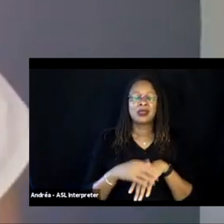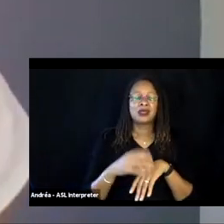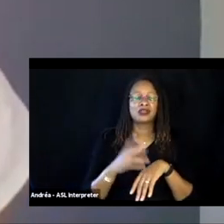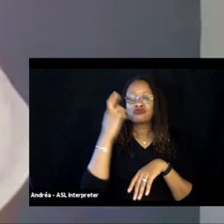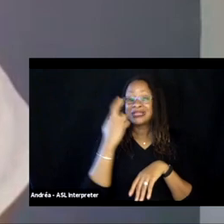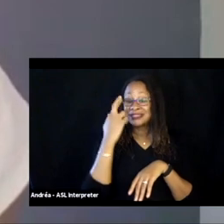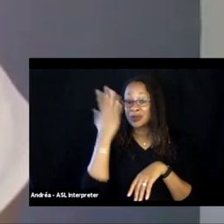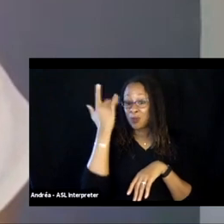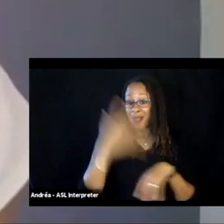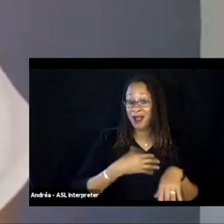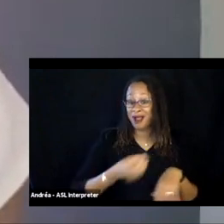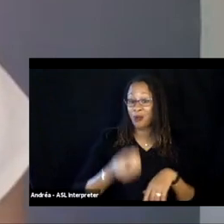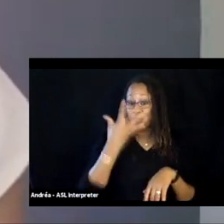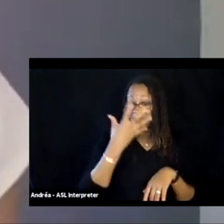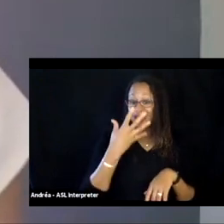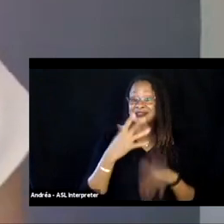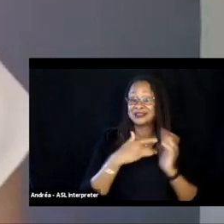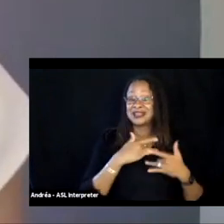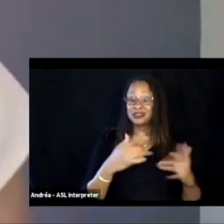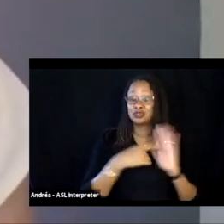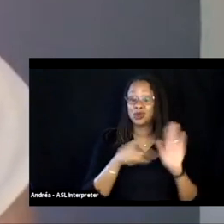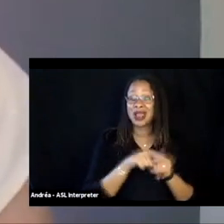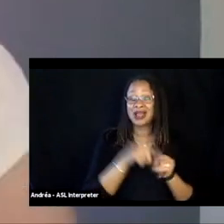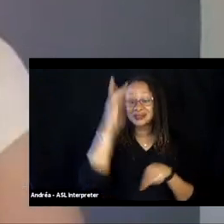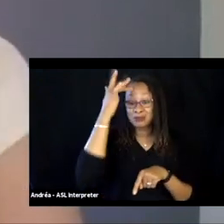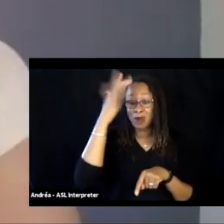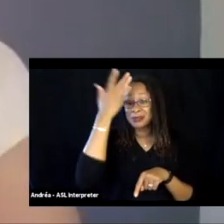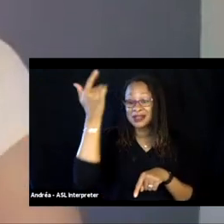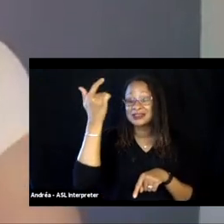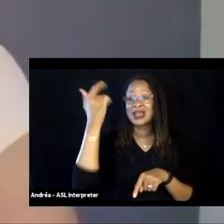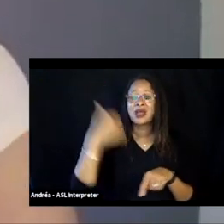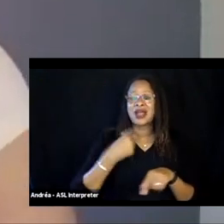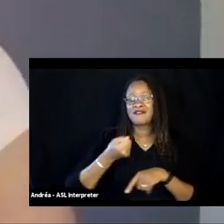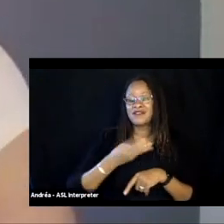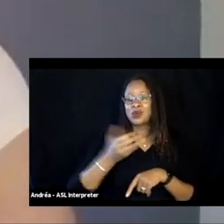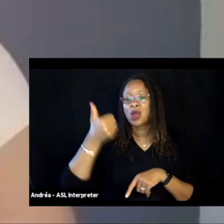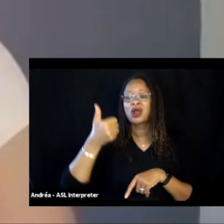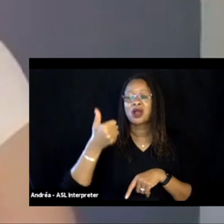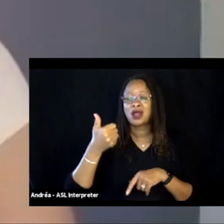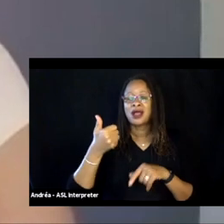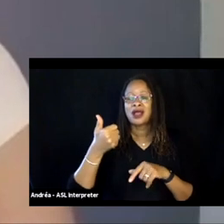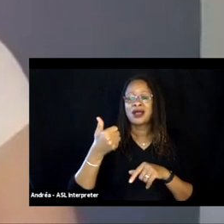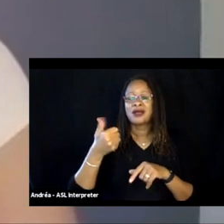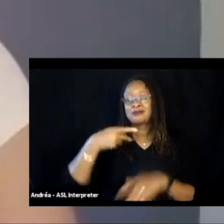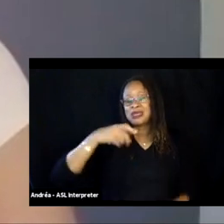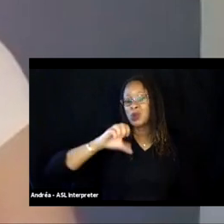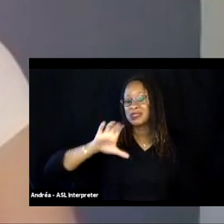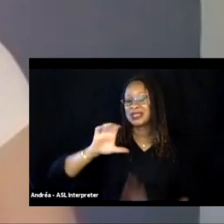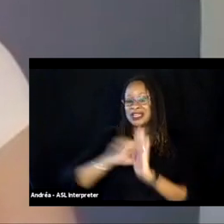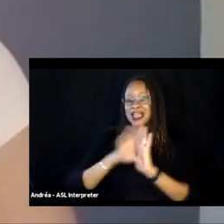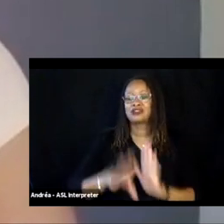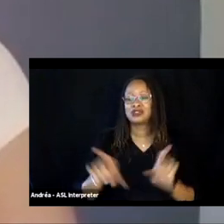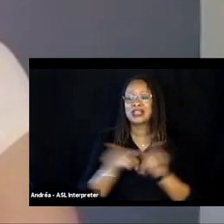are more likely than characters of color to be shown as smart is because we have fewer depictions of characters of color as being smart